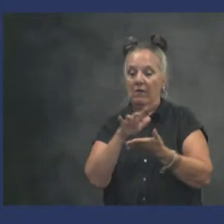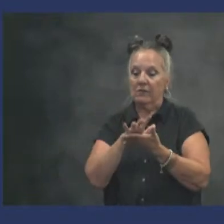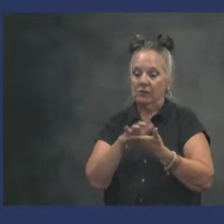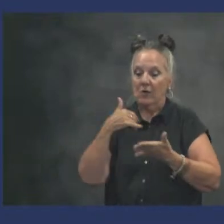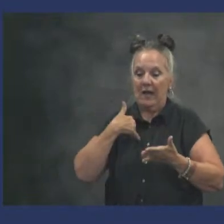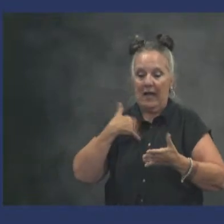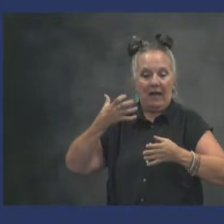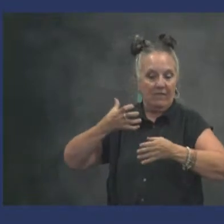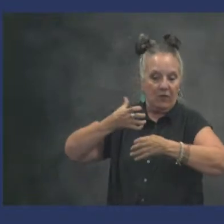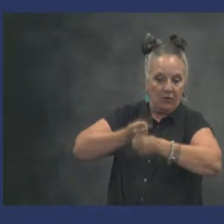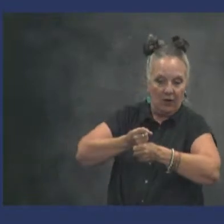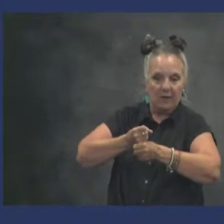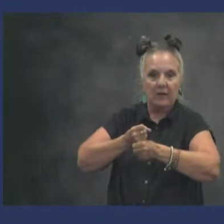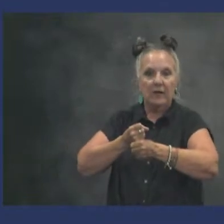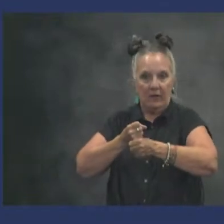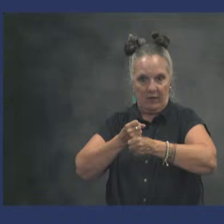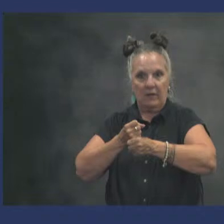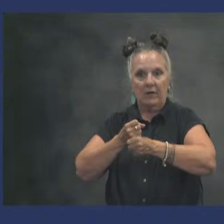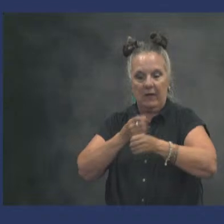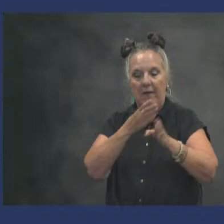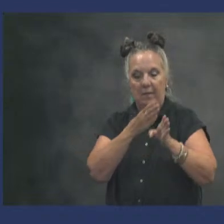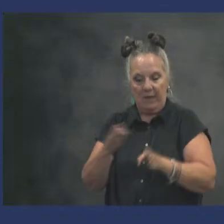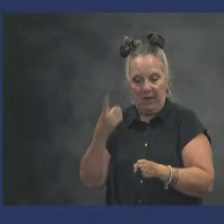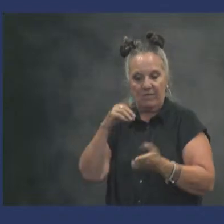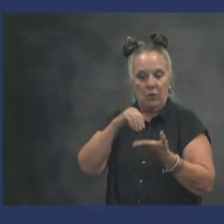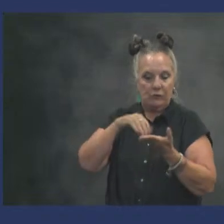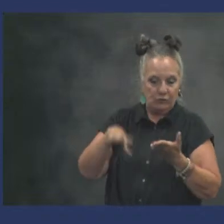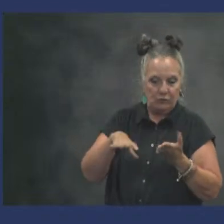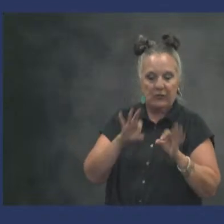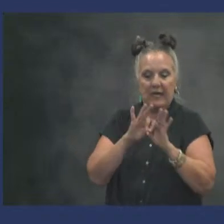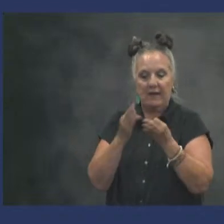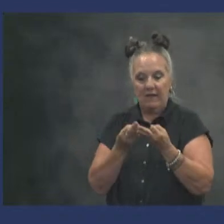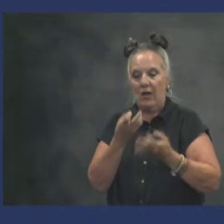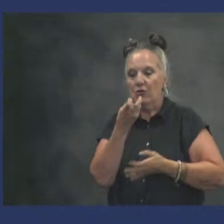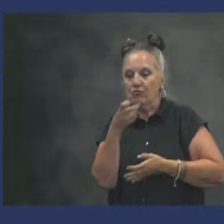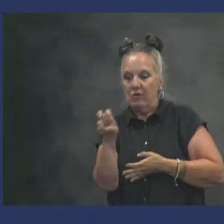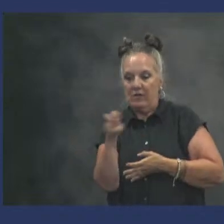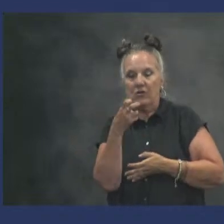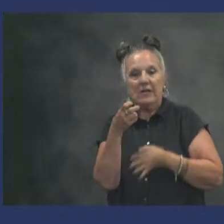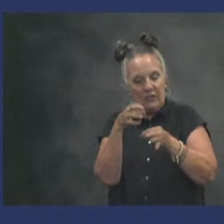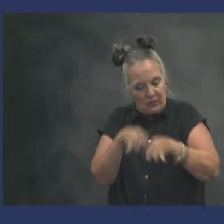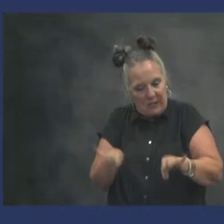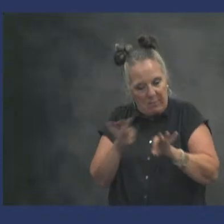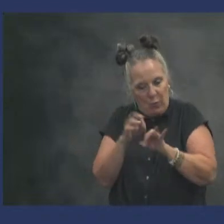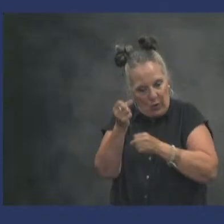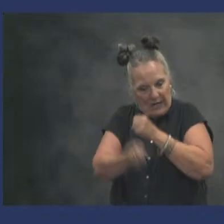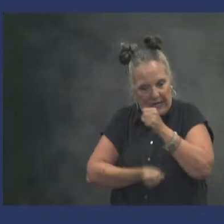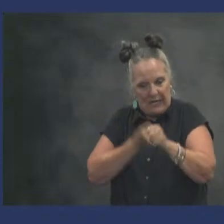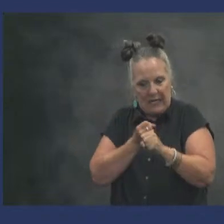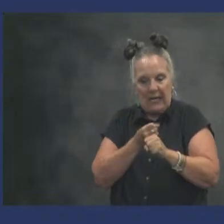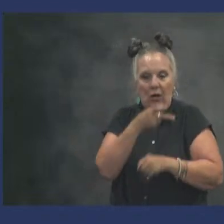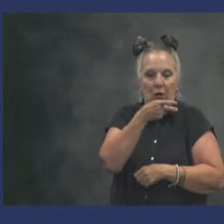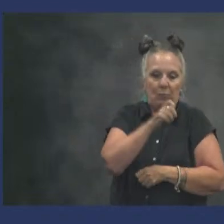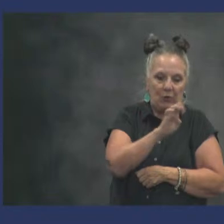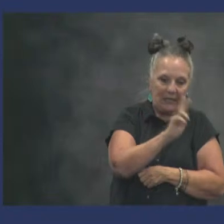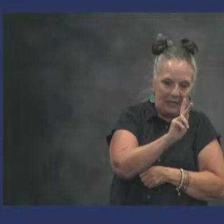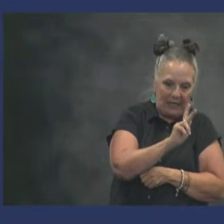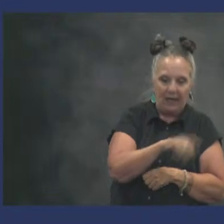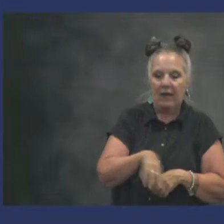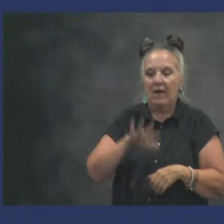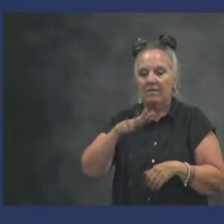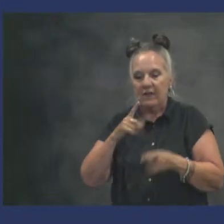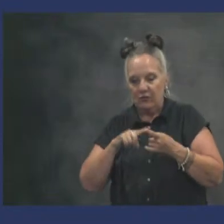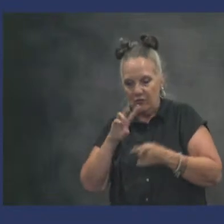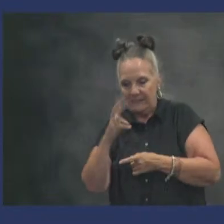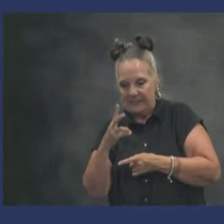comprehensive transition plan support for students and families as they transition in those key transition years of pre-K to K, 5th to